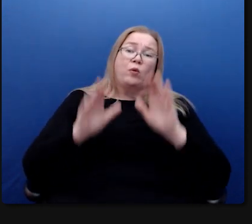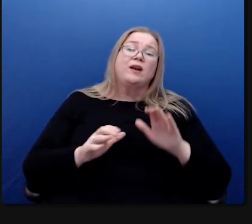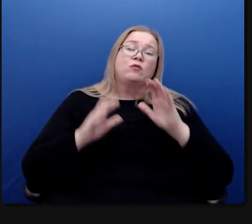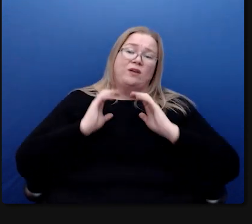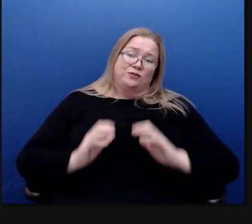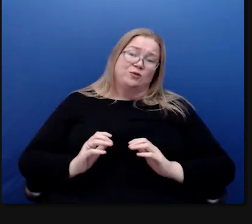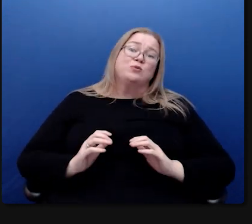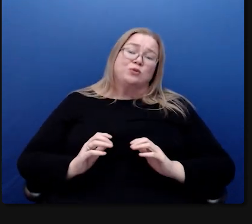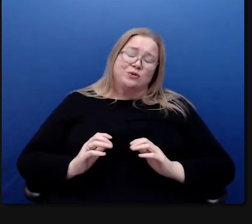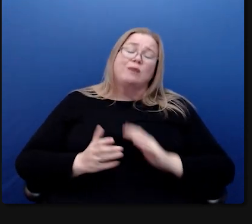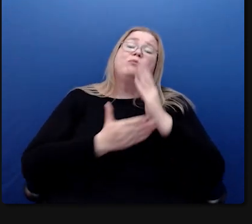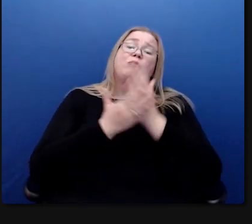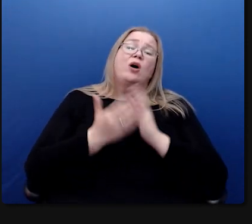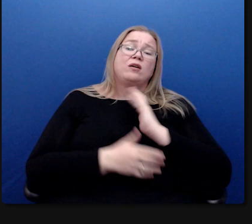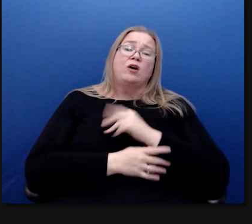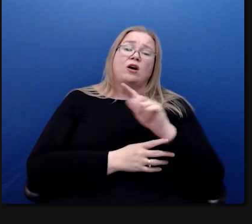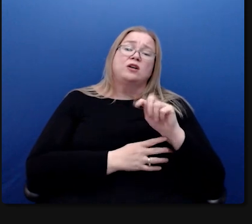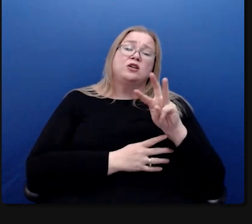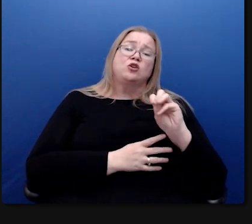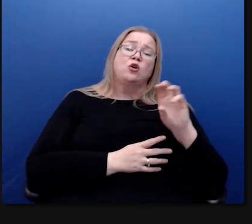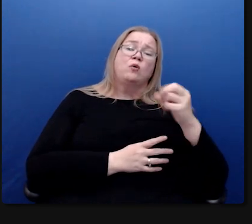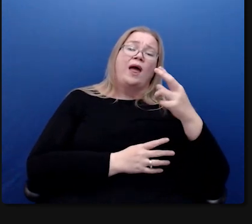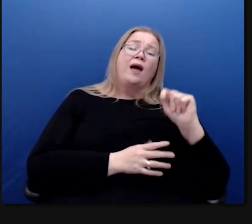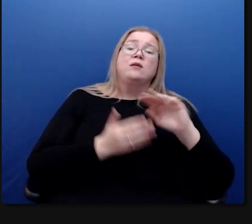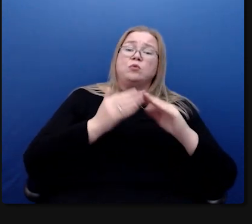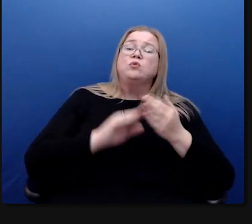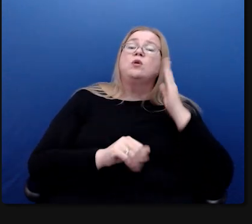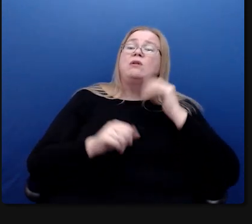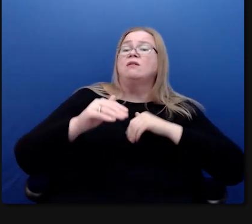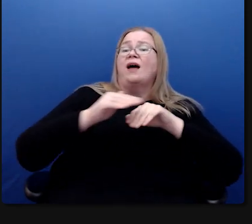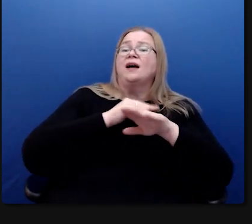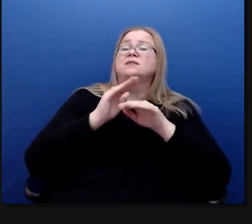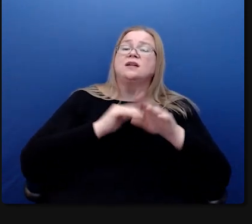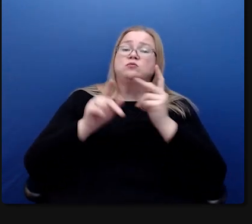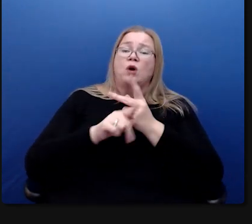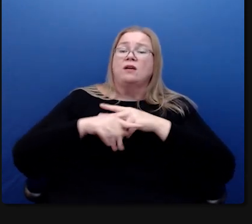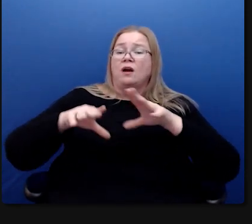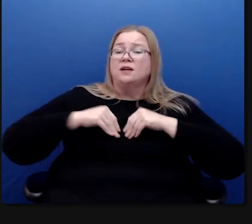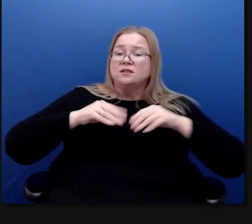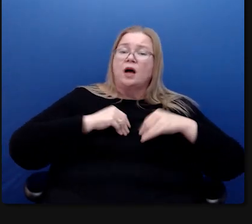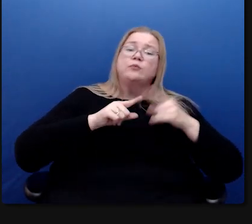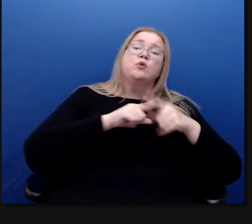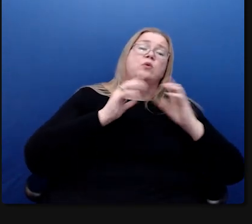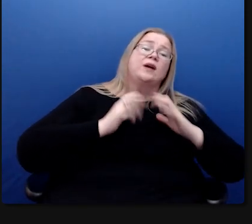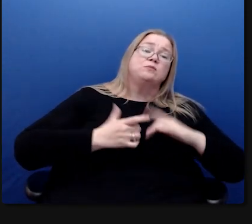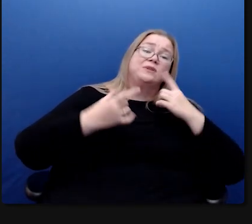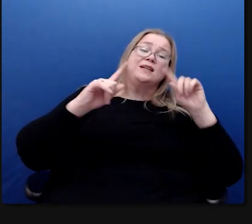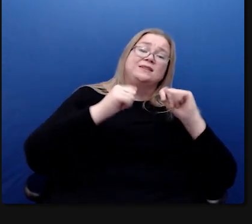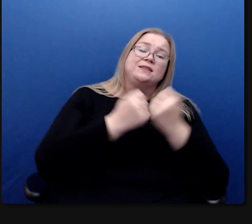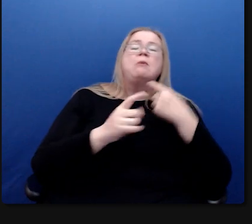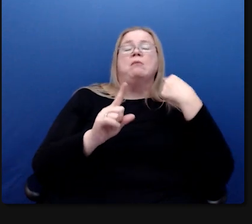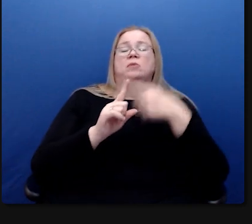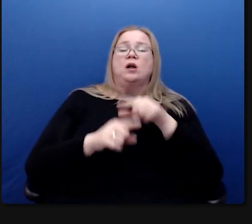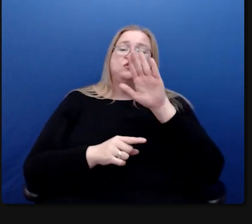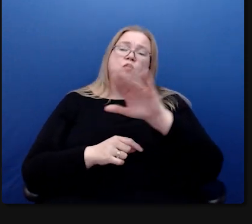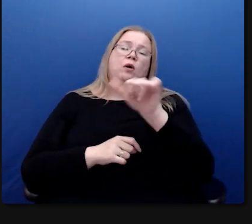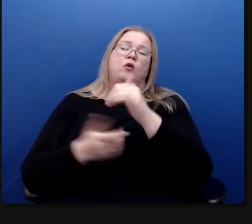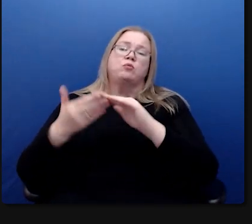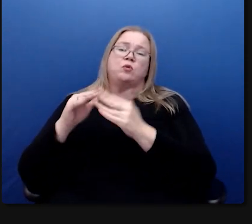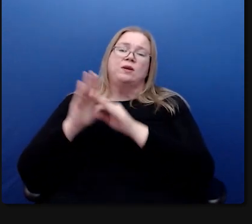my last 7 years here at Two Hat, and a lot of them told me, Carlos, I could either develop a system like the one Two